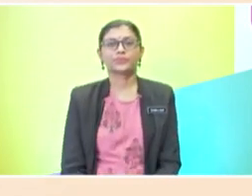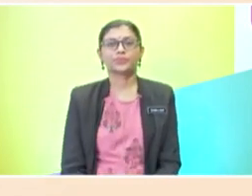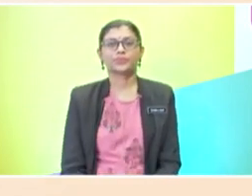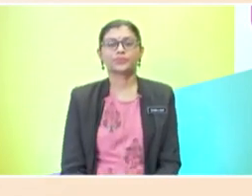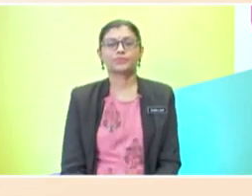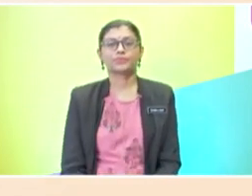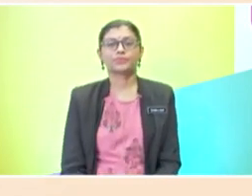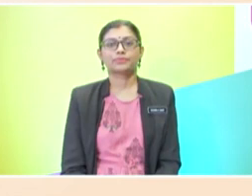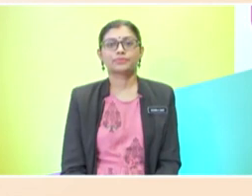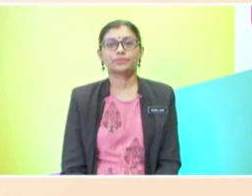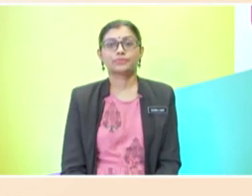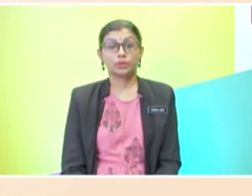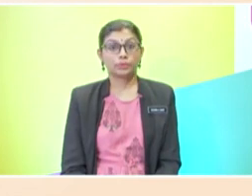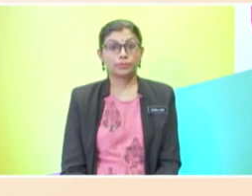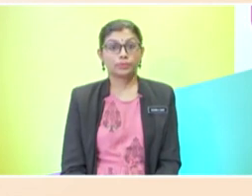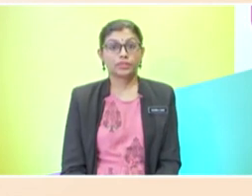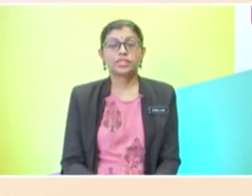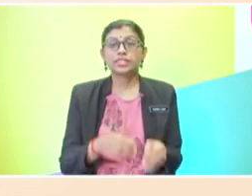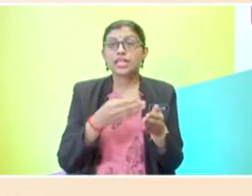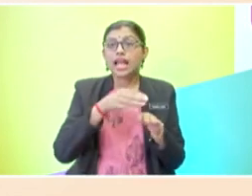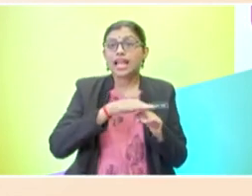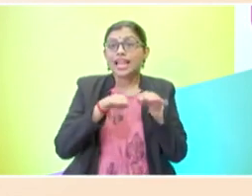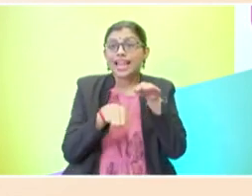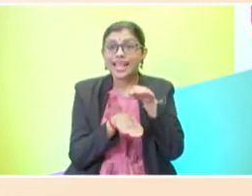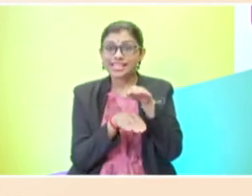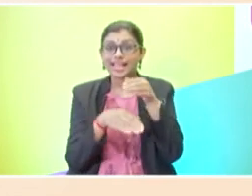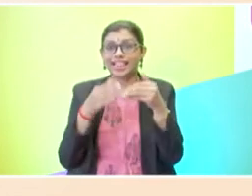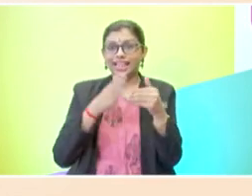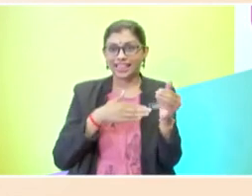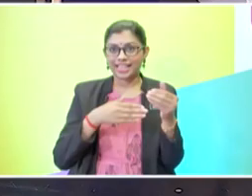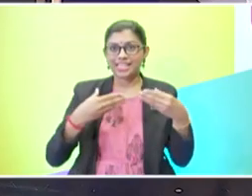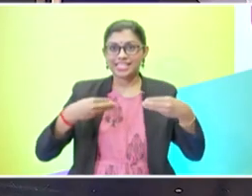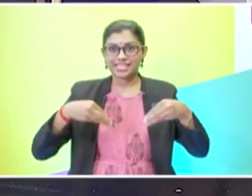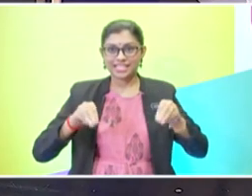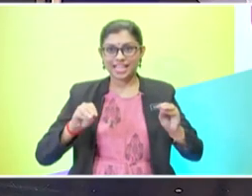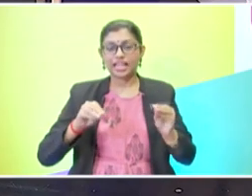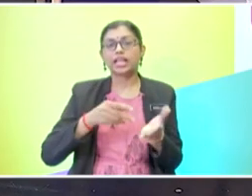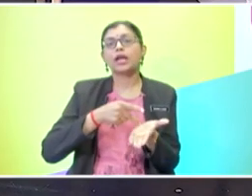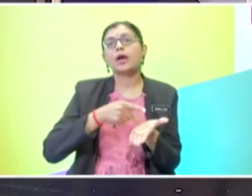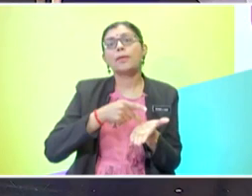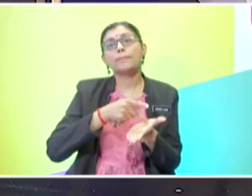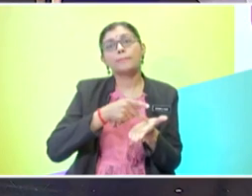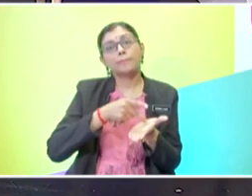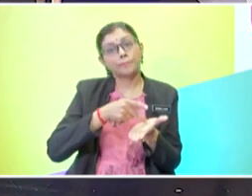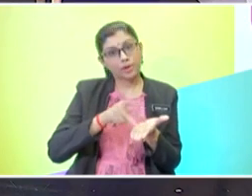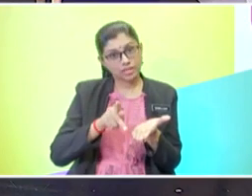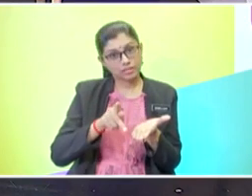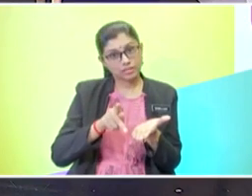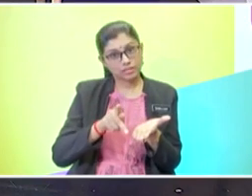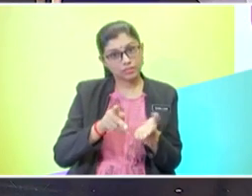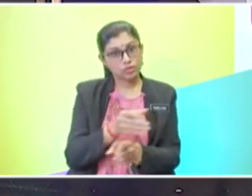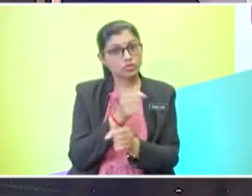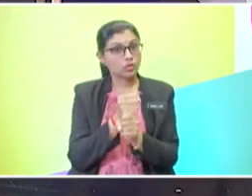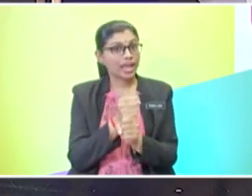is 2,500. That means it is lesser than the selling price because you obtained the